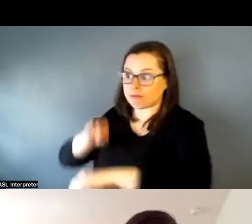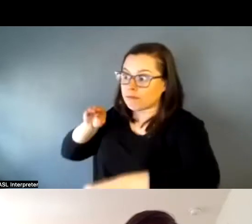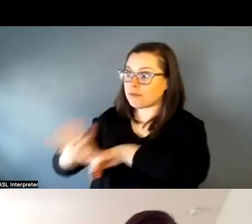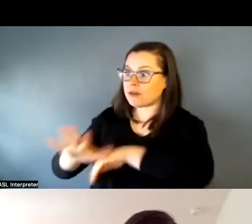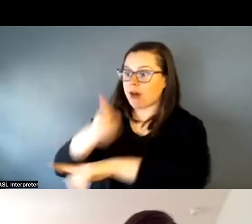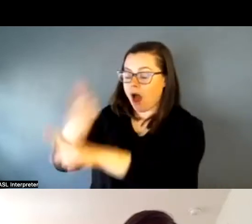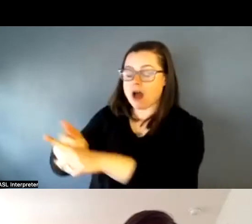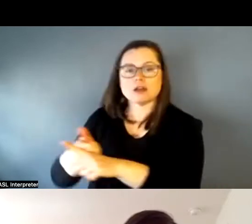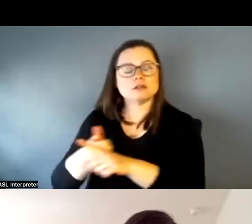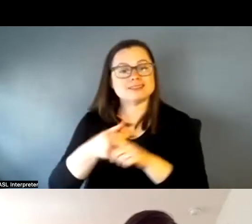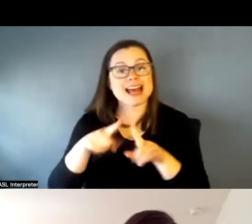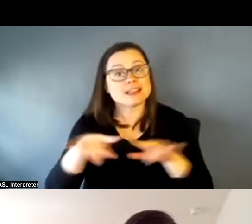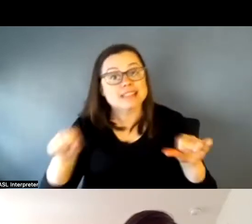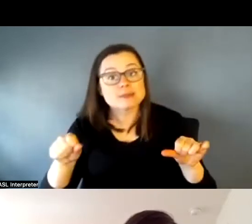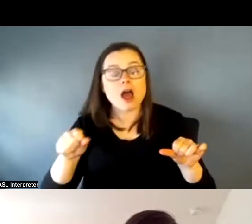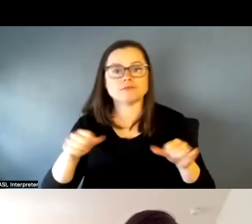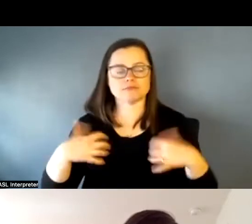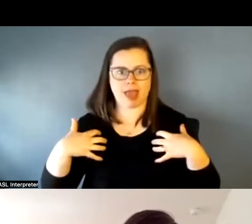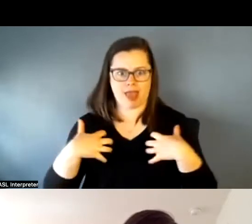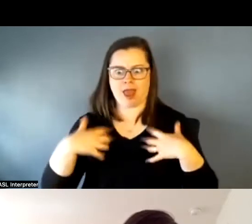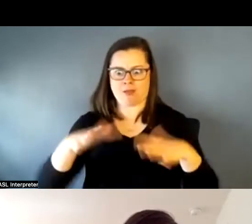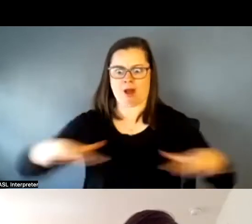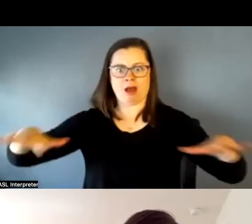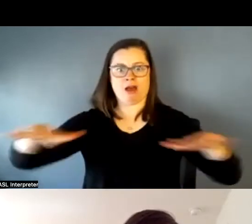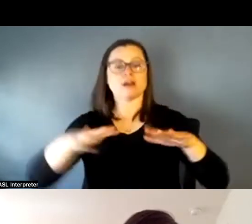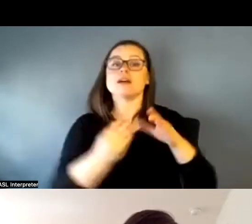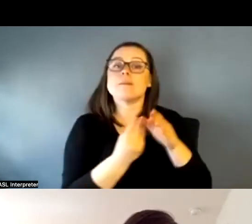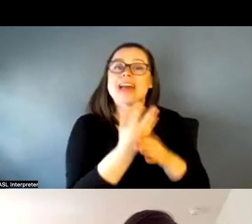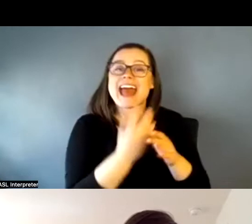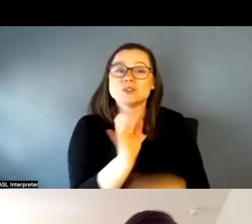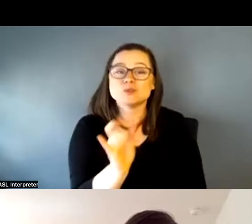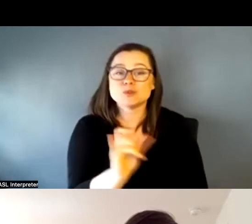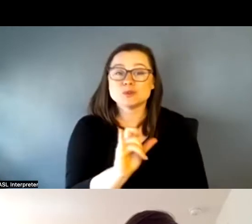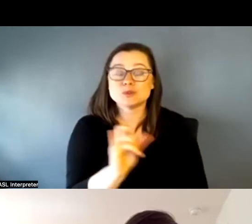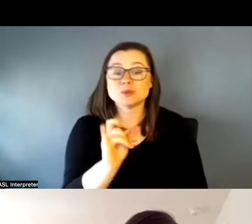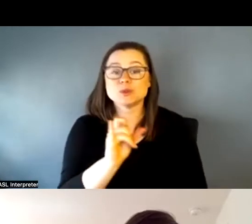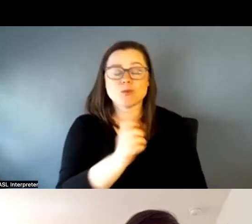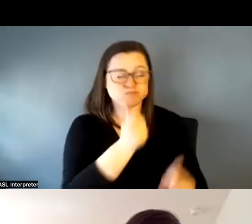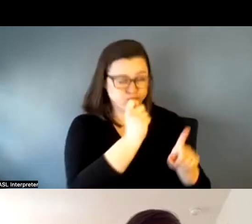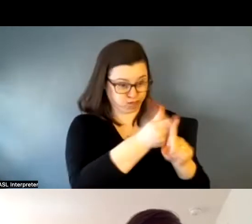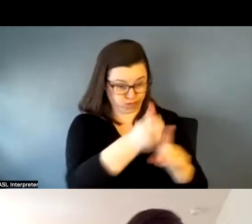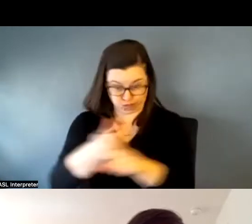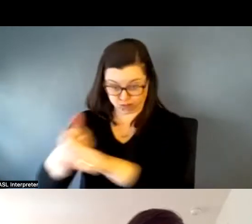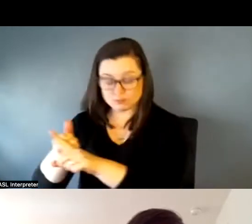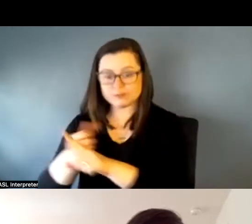impact on the wildlife there and the plant life there. And Sadie, I'm interested in your work as